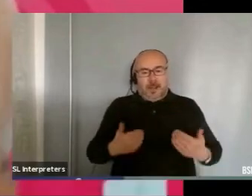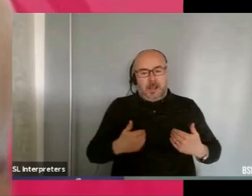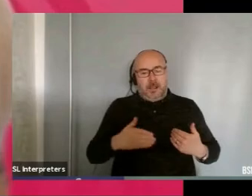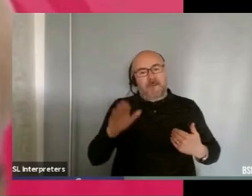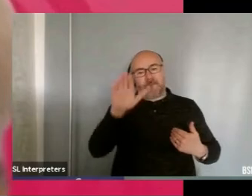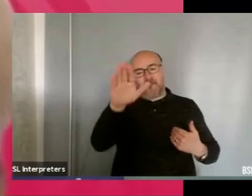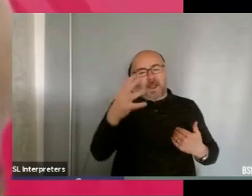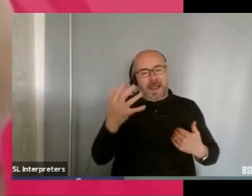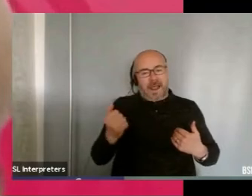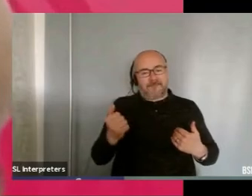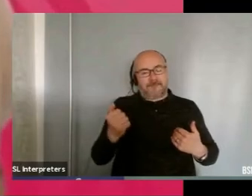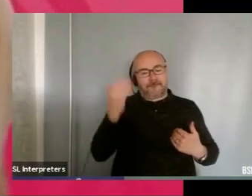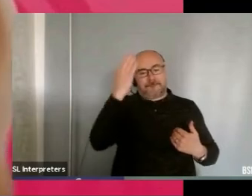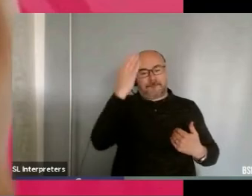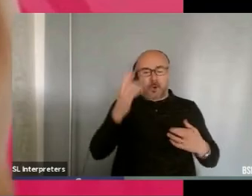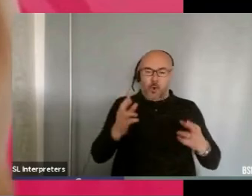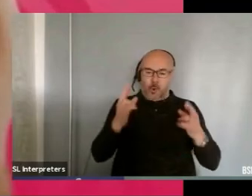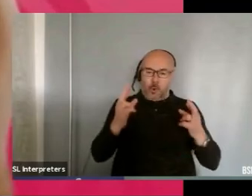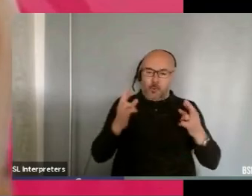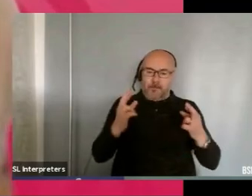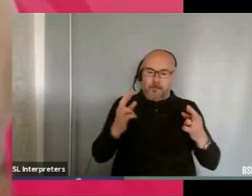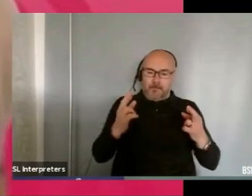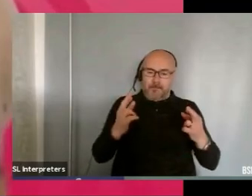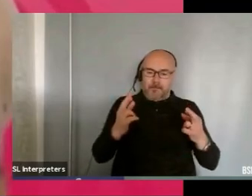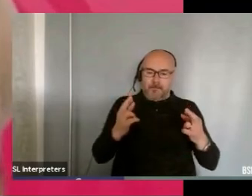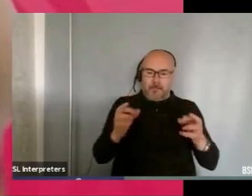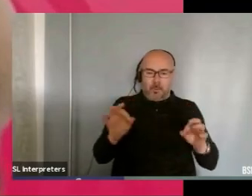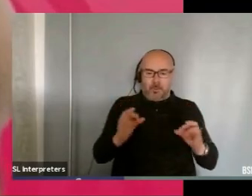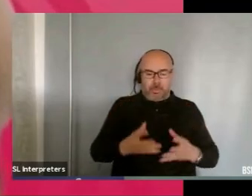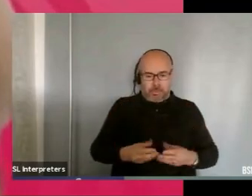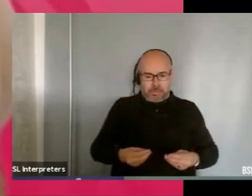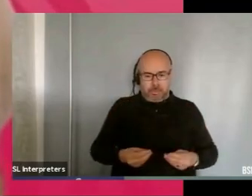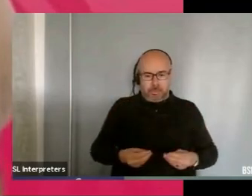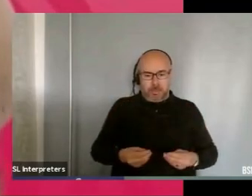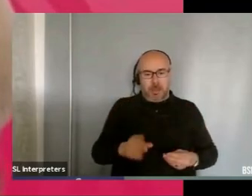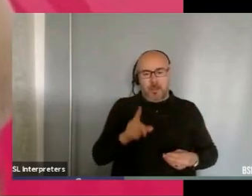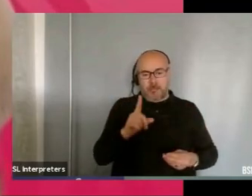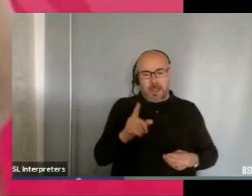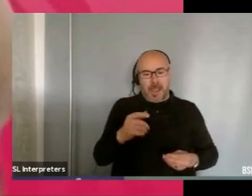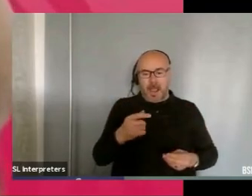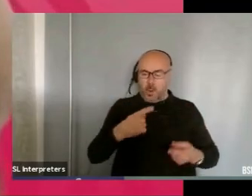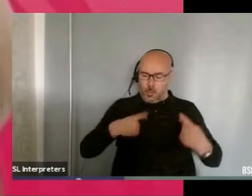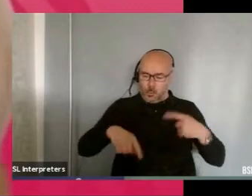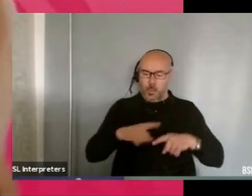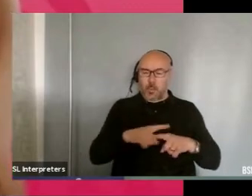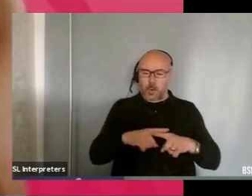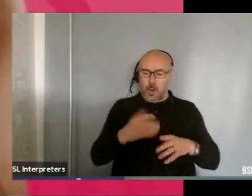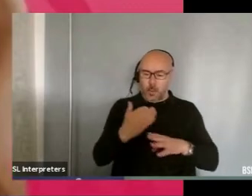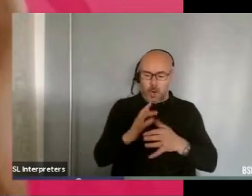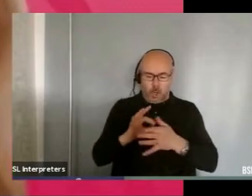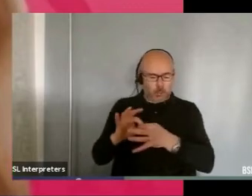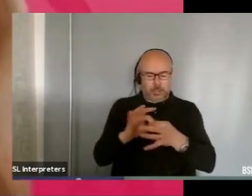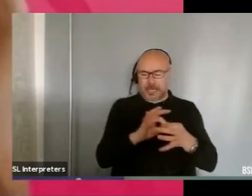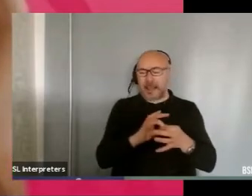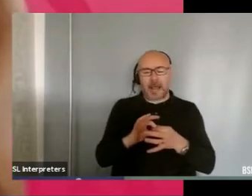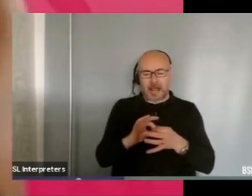concentrate on, and I absolutely echo what you say, Henry, that we will do far better when we work together on